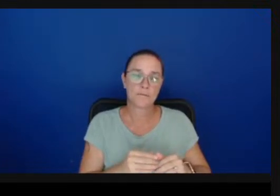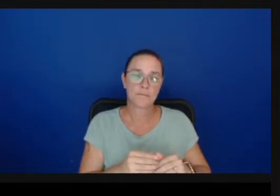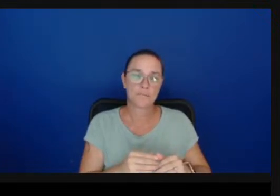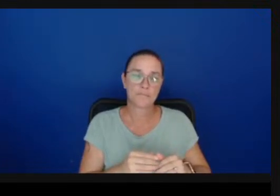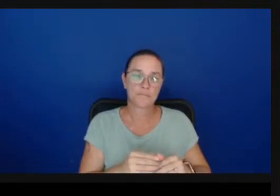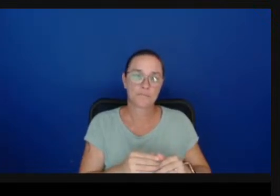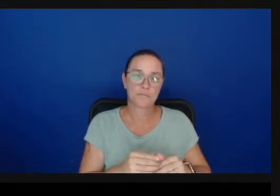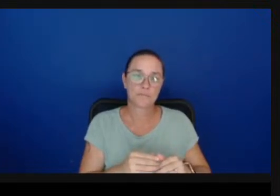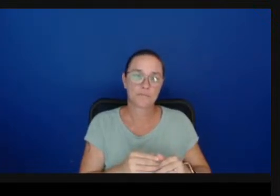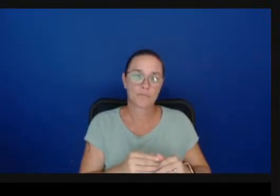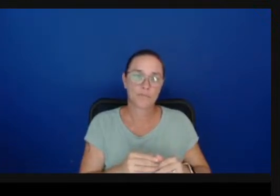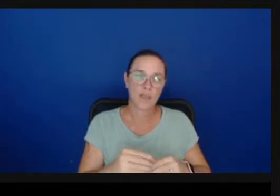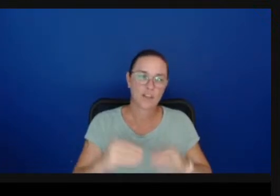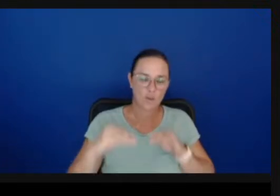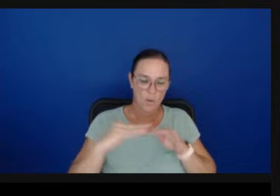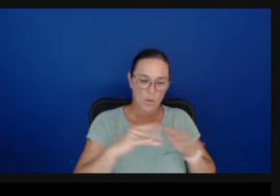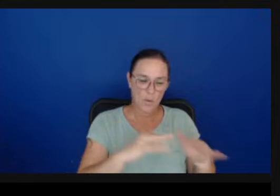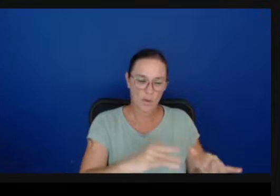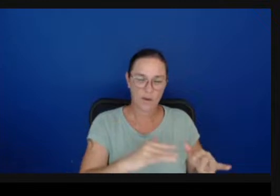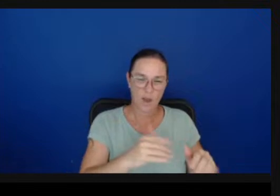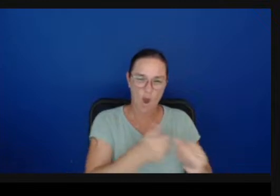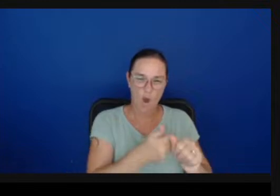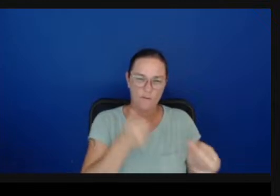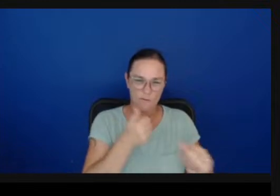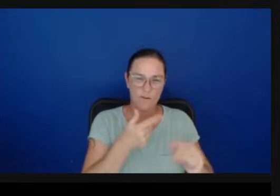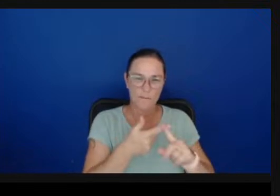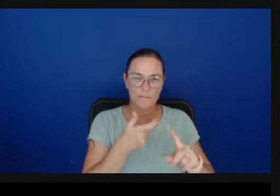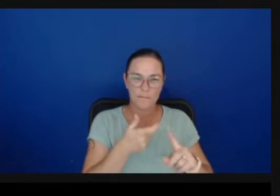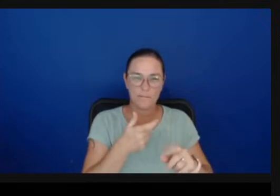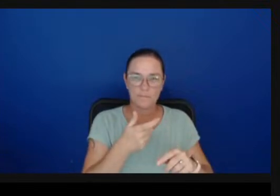habitate. The other site by the Middle